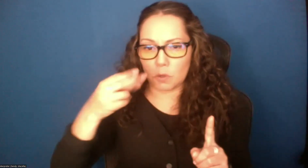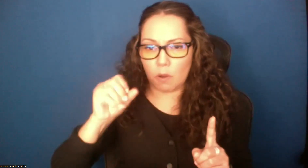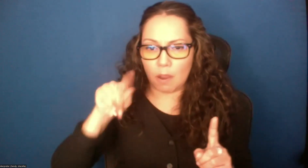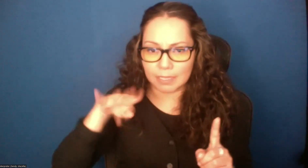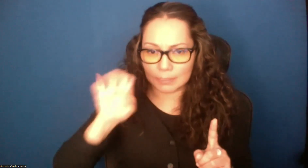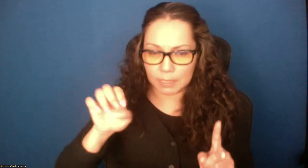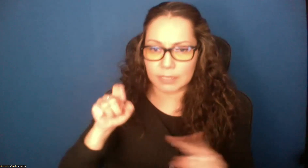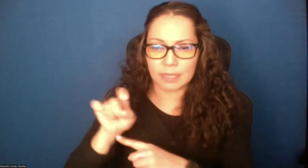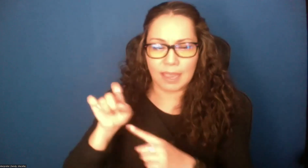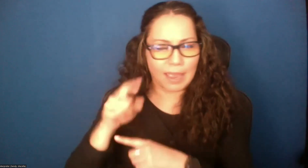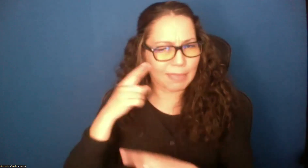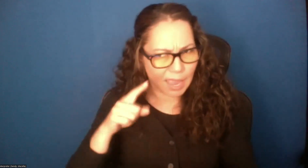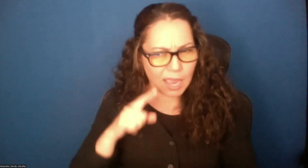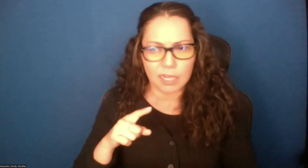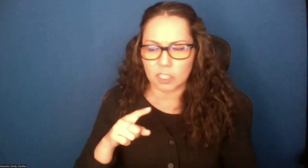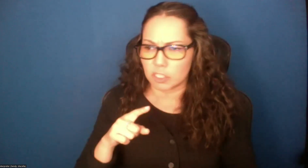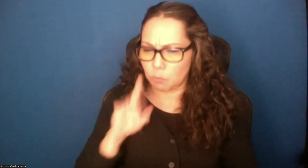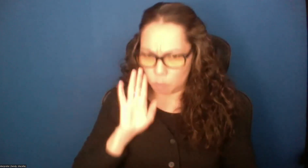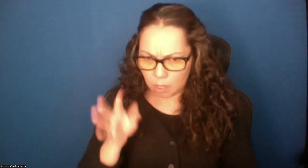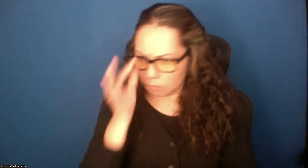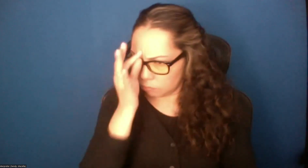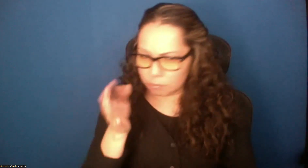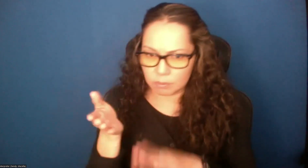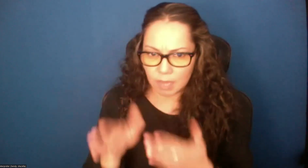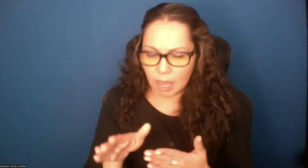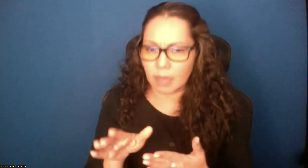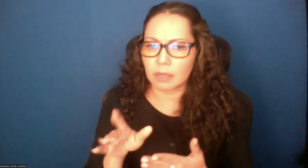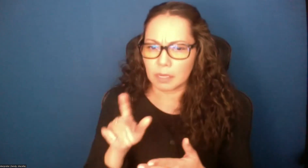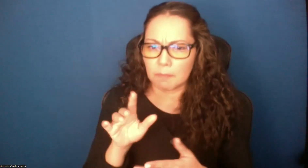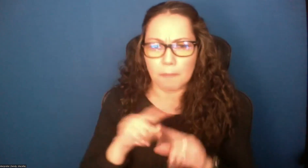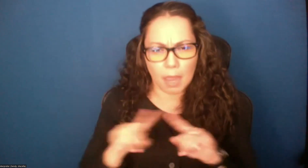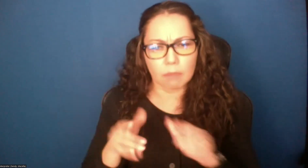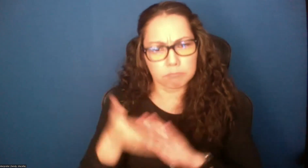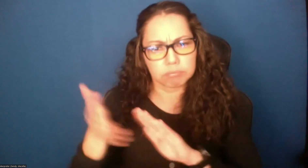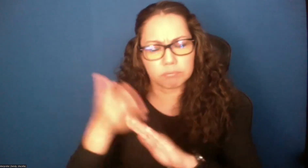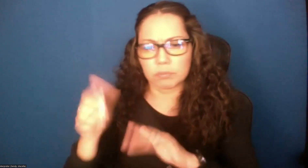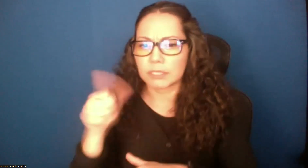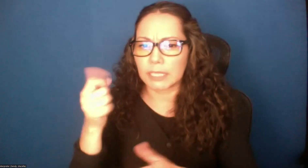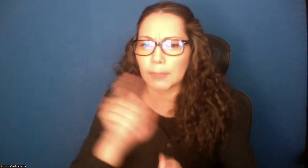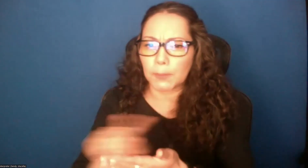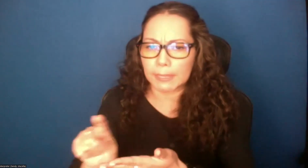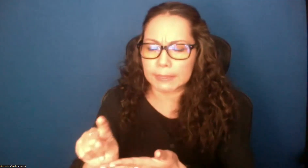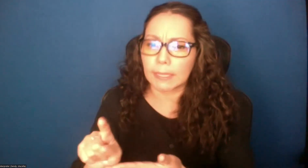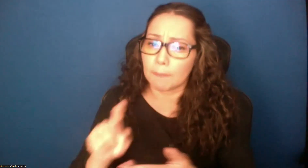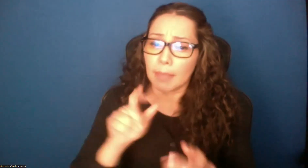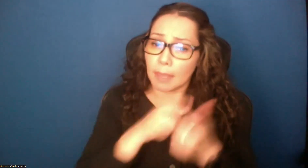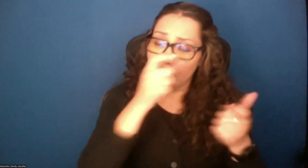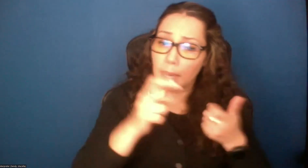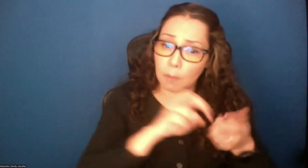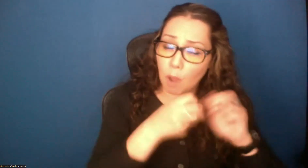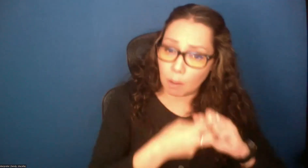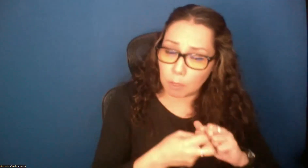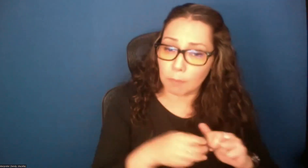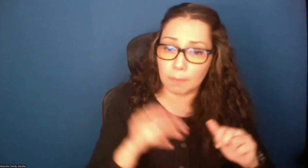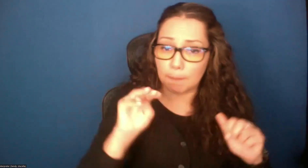imminently terminal, but she actually lived for 10 weeks because the big problem was she was dehydrated and malnourished